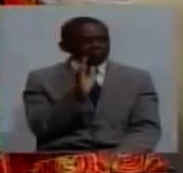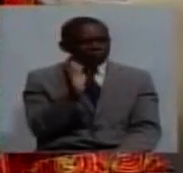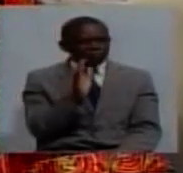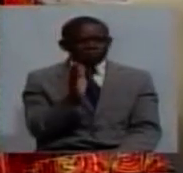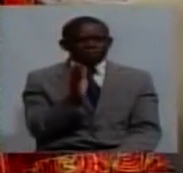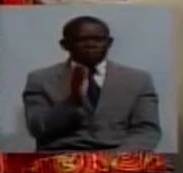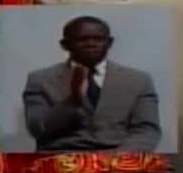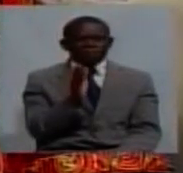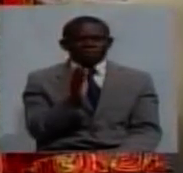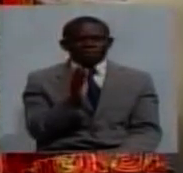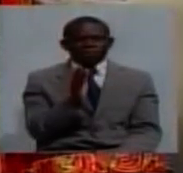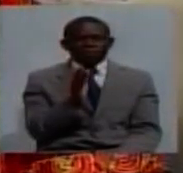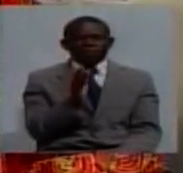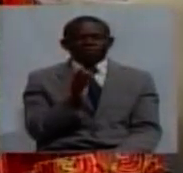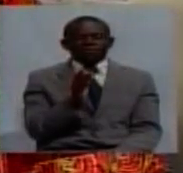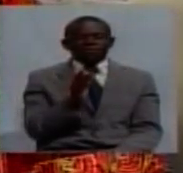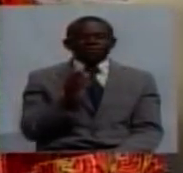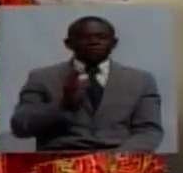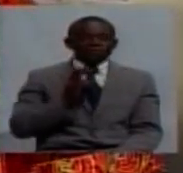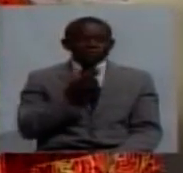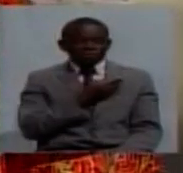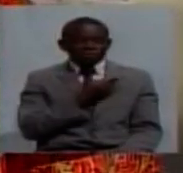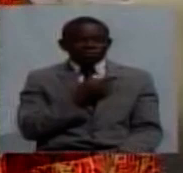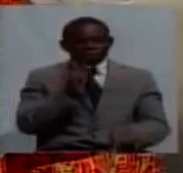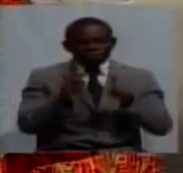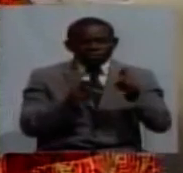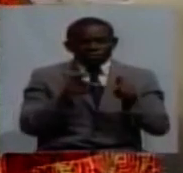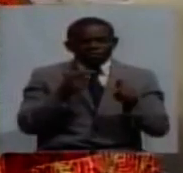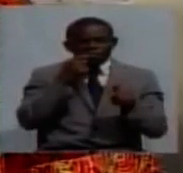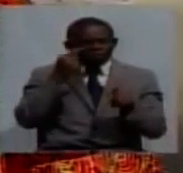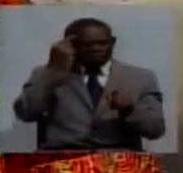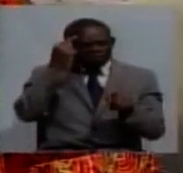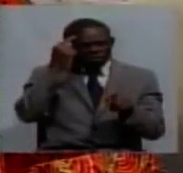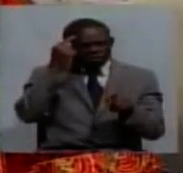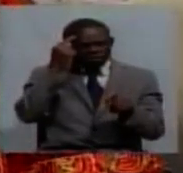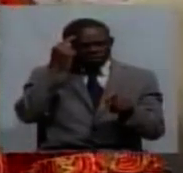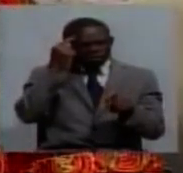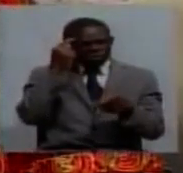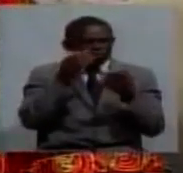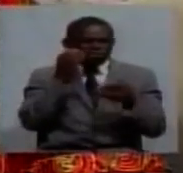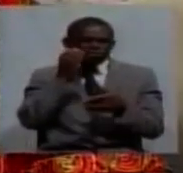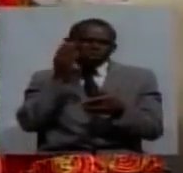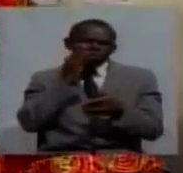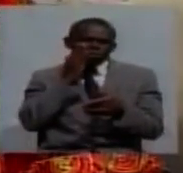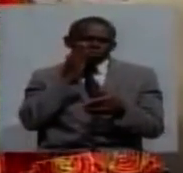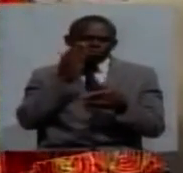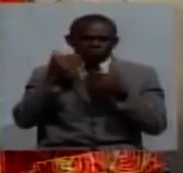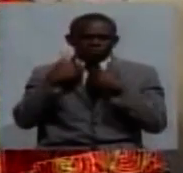hard work? Look at our homes. How many dependents do you have? Do they even get up to clean the